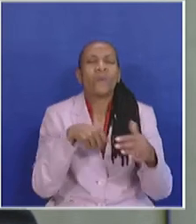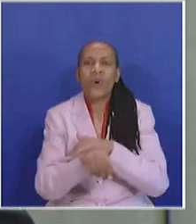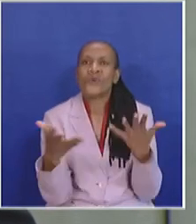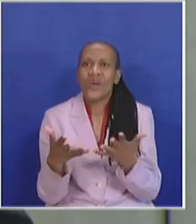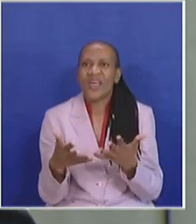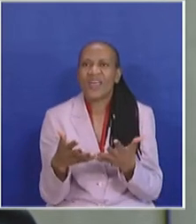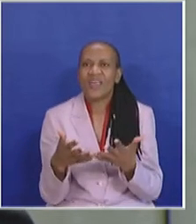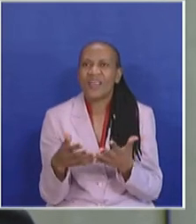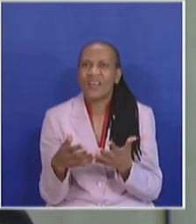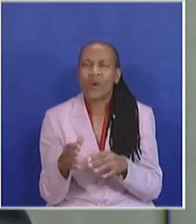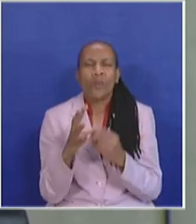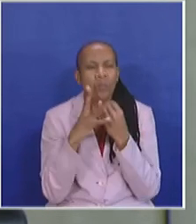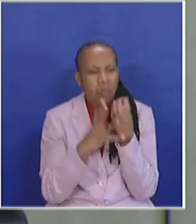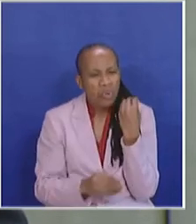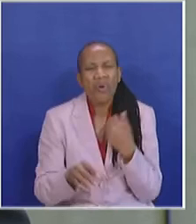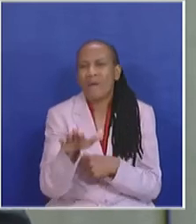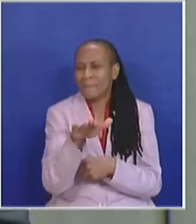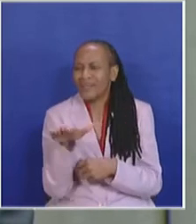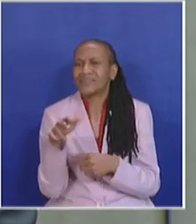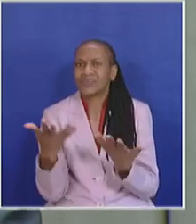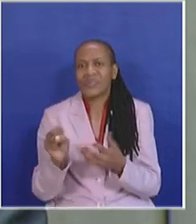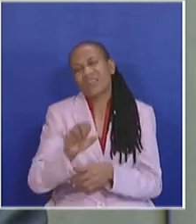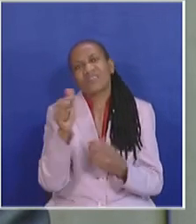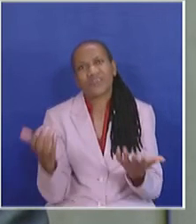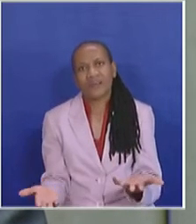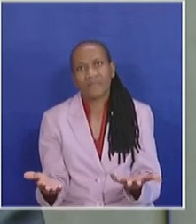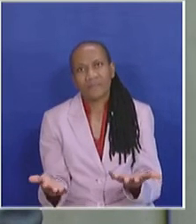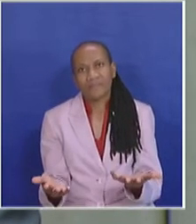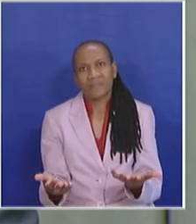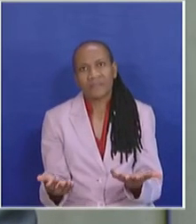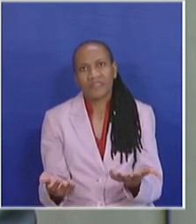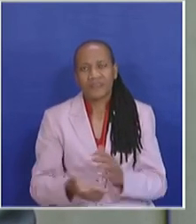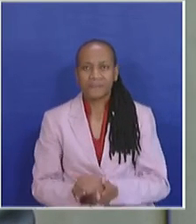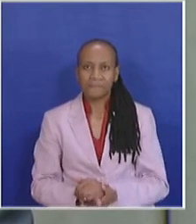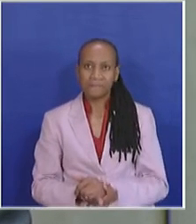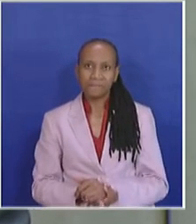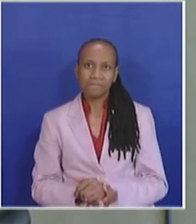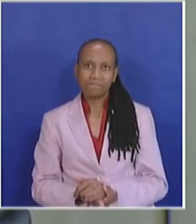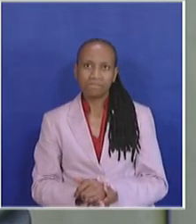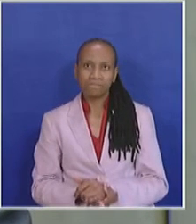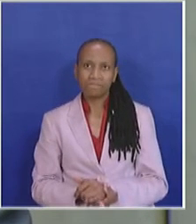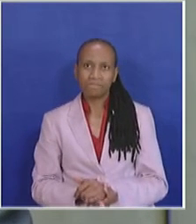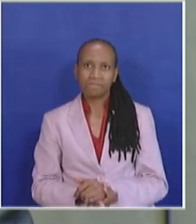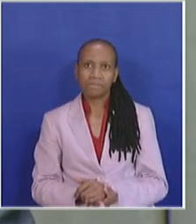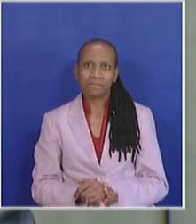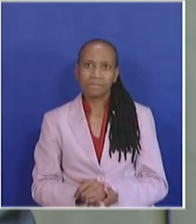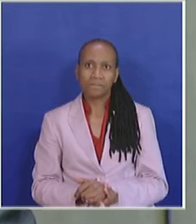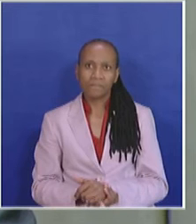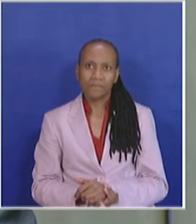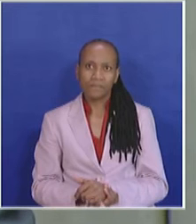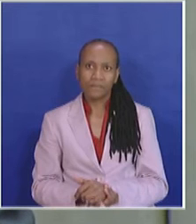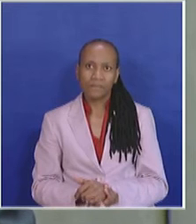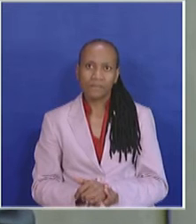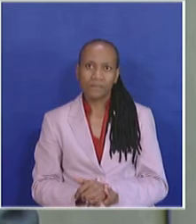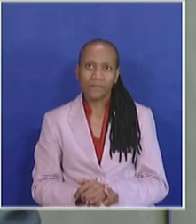like Kaelicha, and from a place like Worcester, in the sense of Western Cape. But